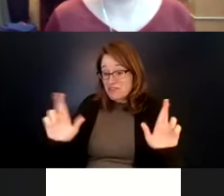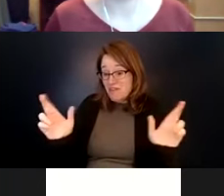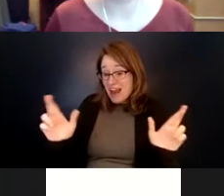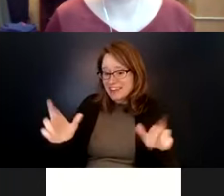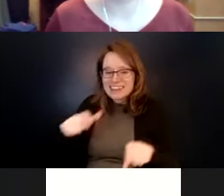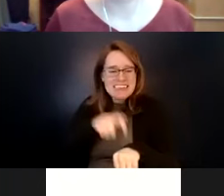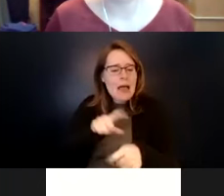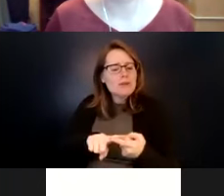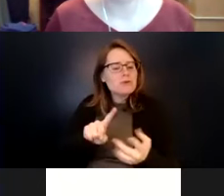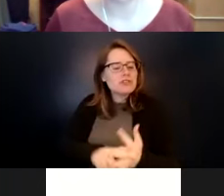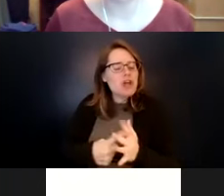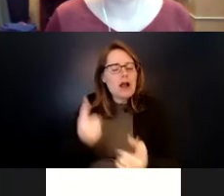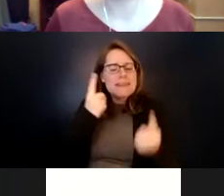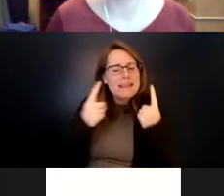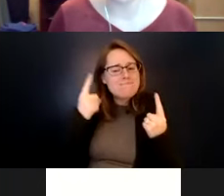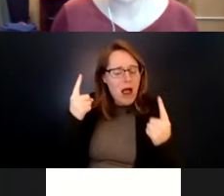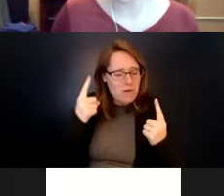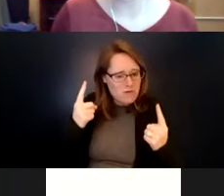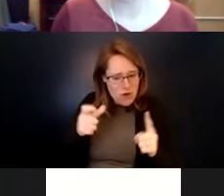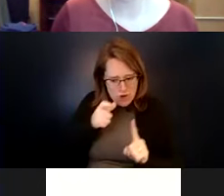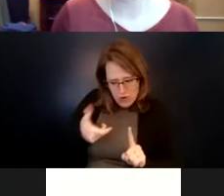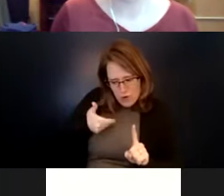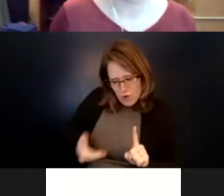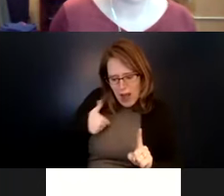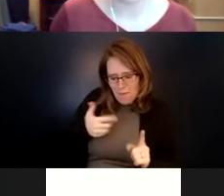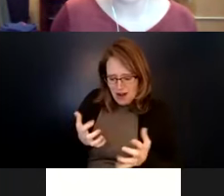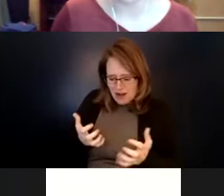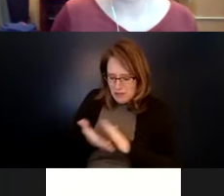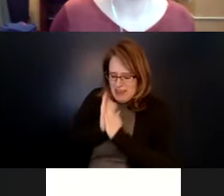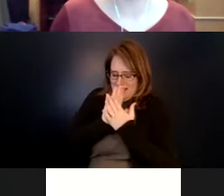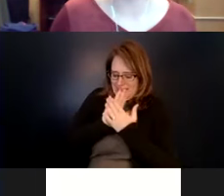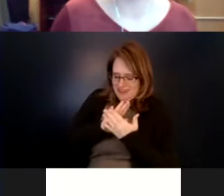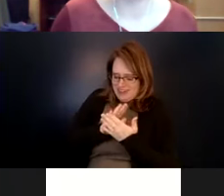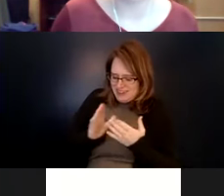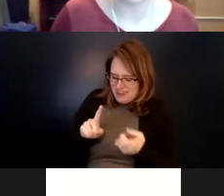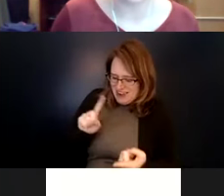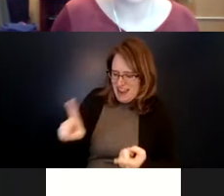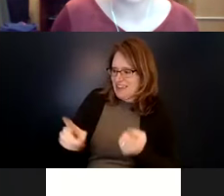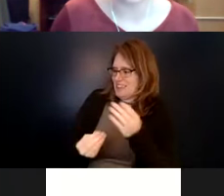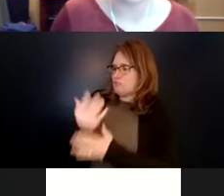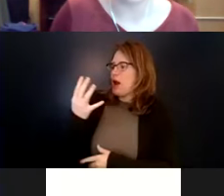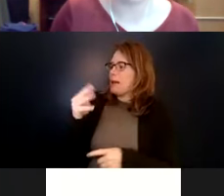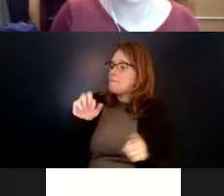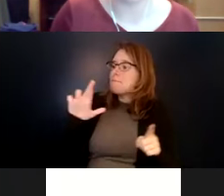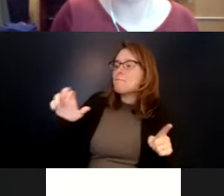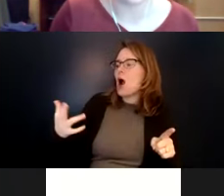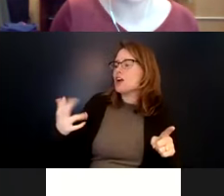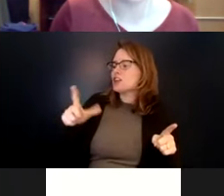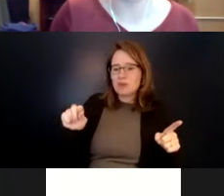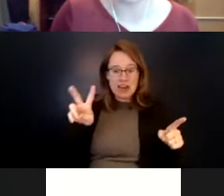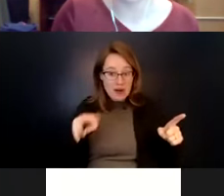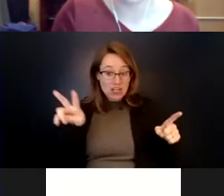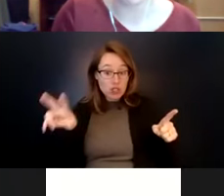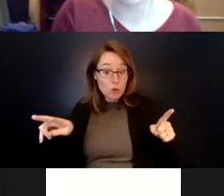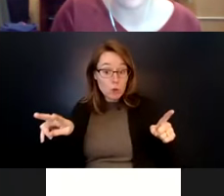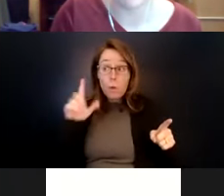thinking about when spring emerges in March of 2022, which sounds like